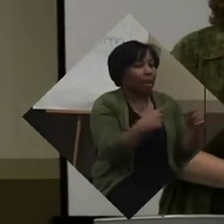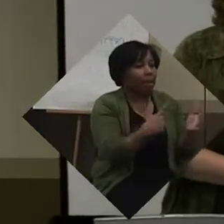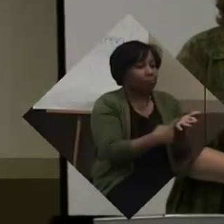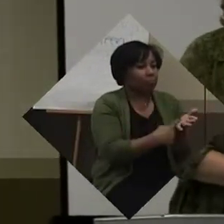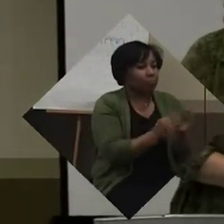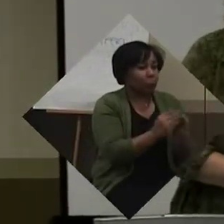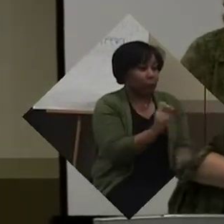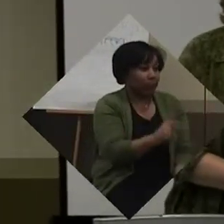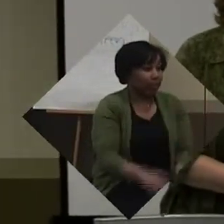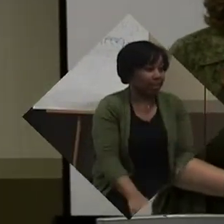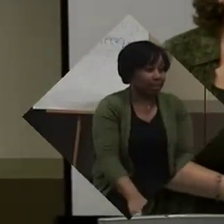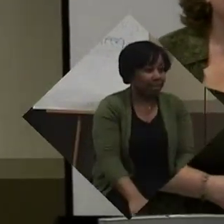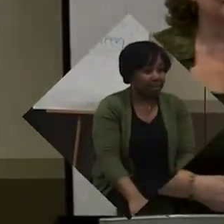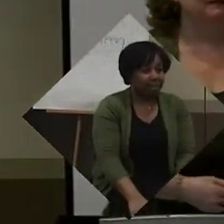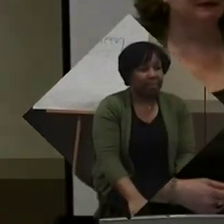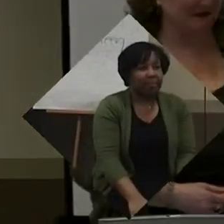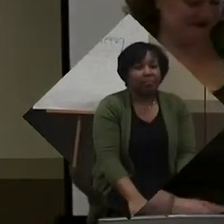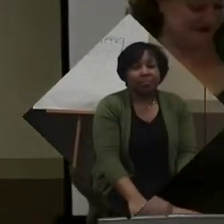continue.